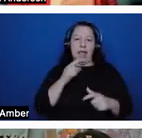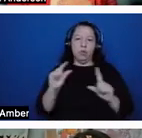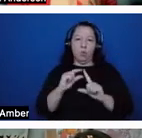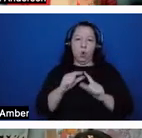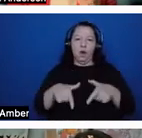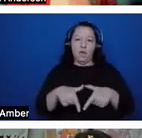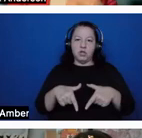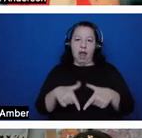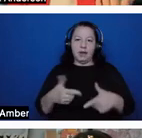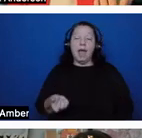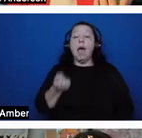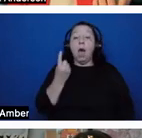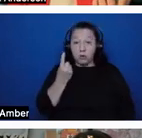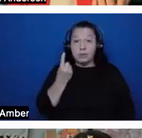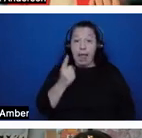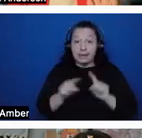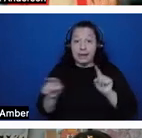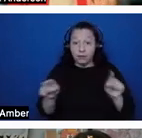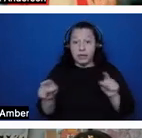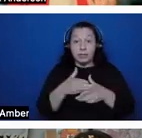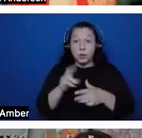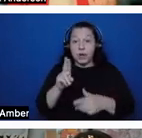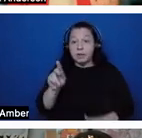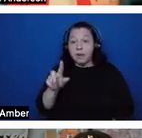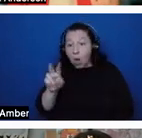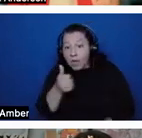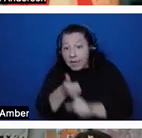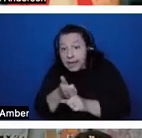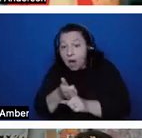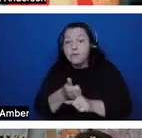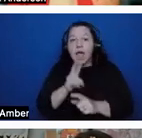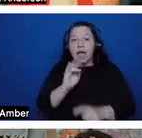the difference between the vulva and the vaginal canal. And that